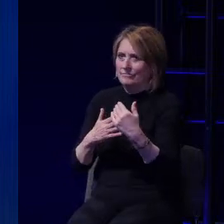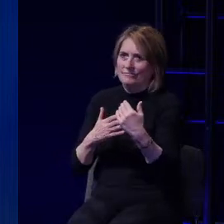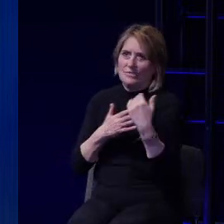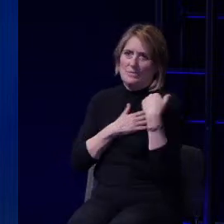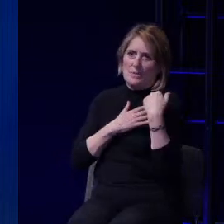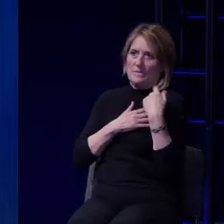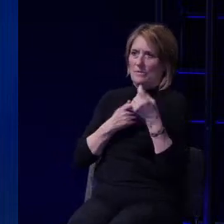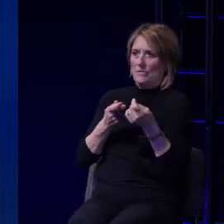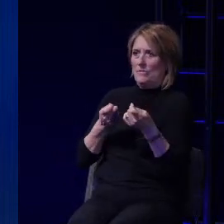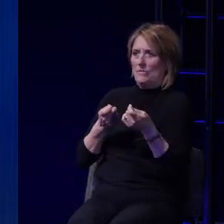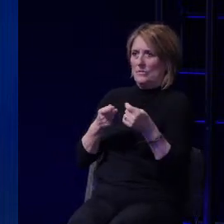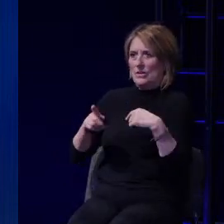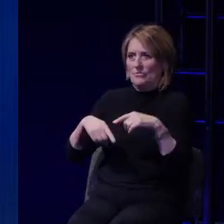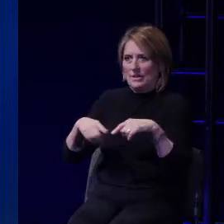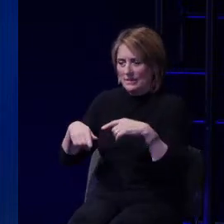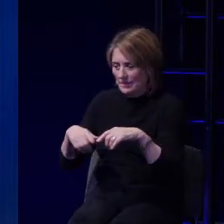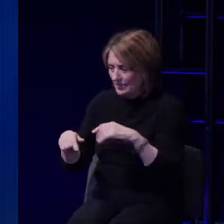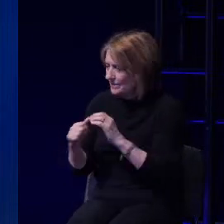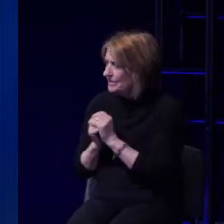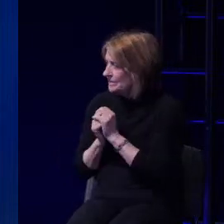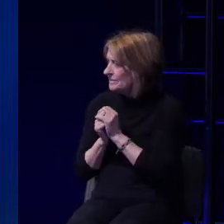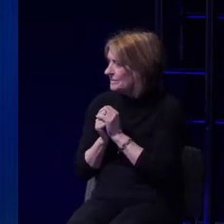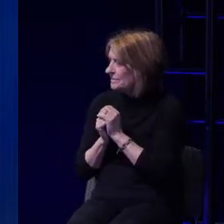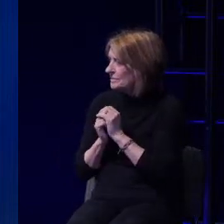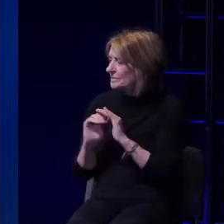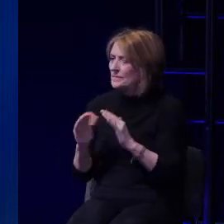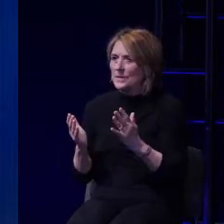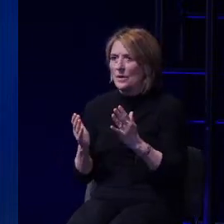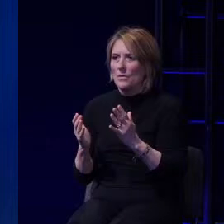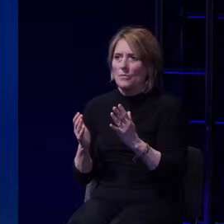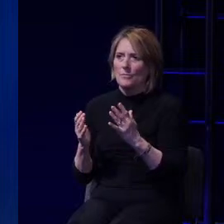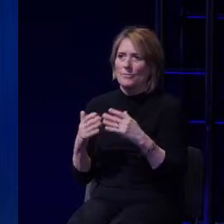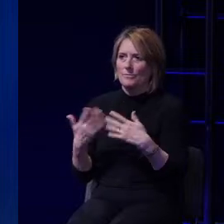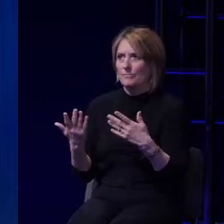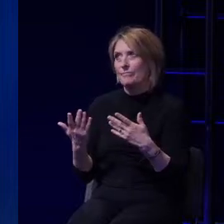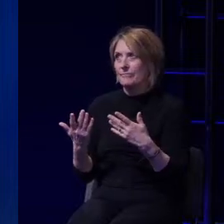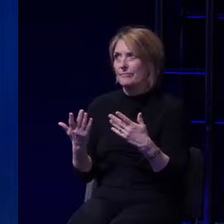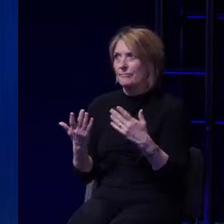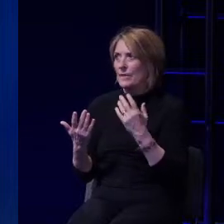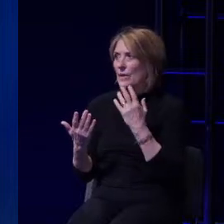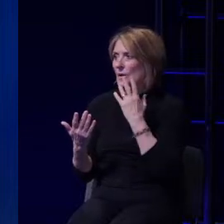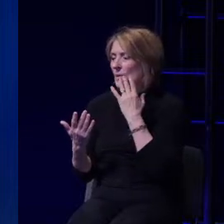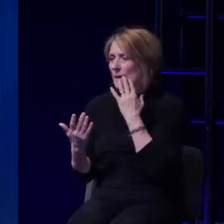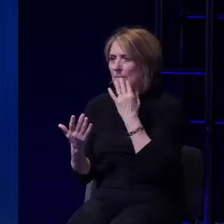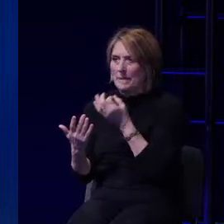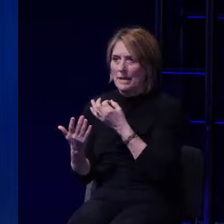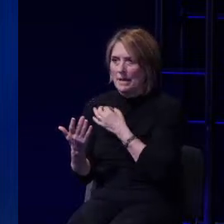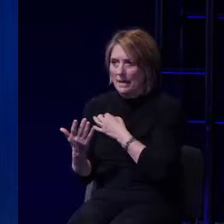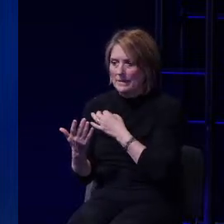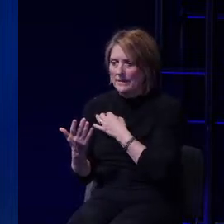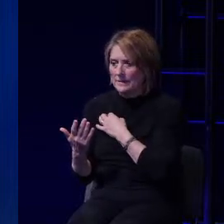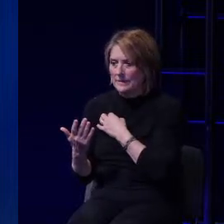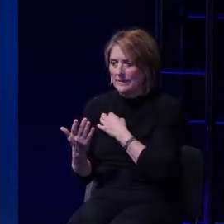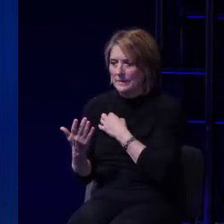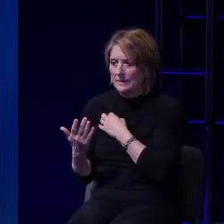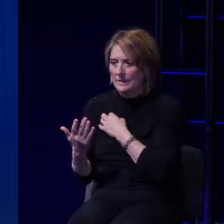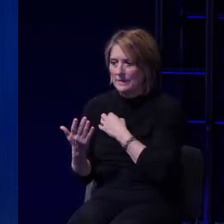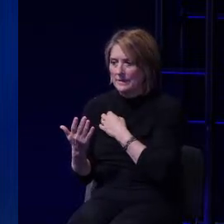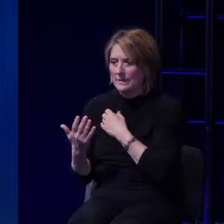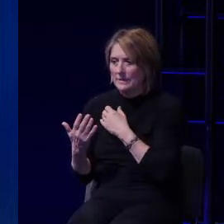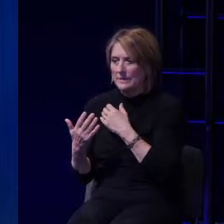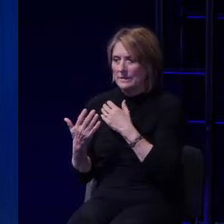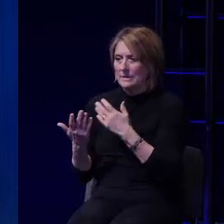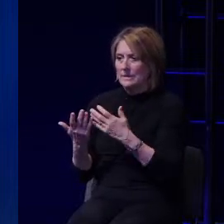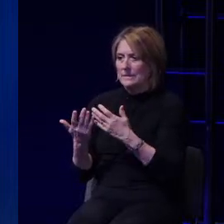And I think, you know, so yeah, when people, you know, ask me for it, you know, I've just come from doing these